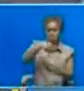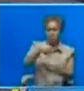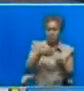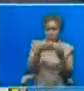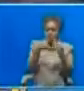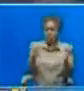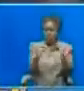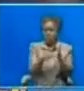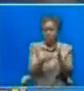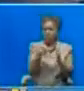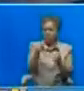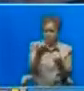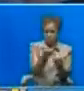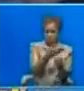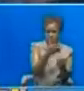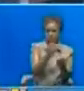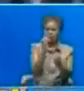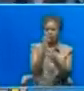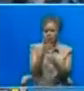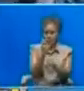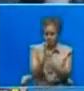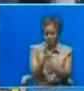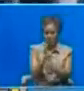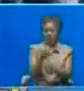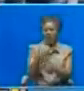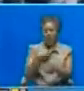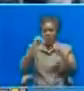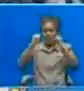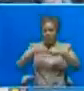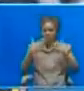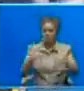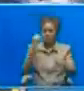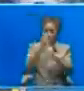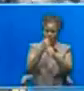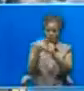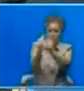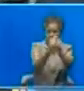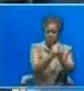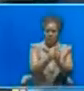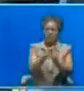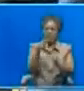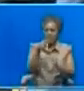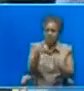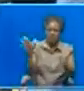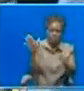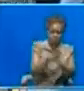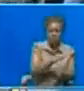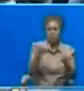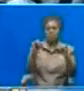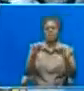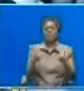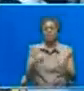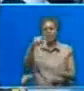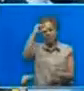the press, Mbugua said 12 potato-growing counties had agreed to work together and make sure that the act was fully enforced.